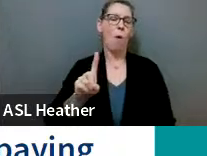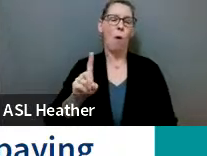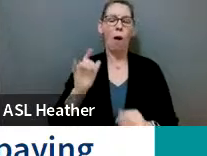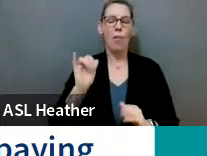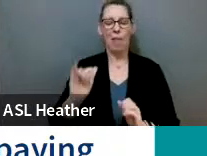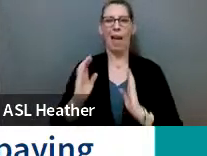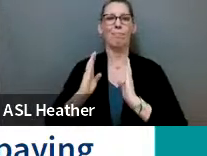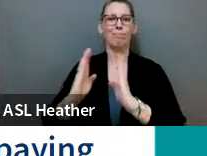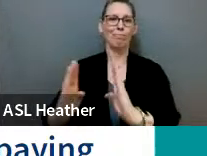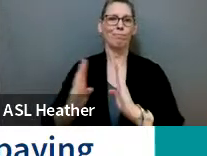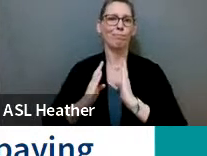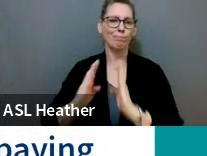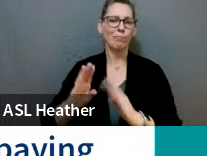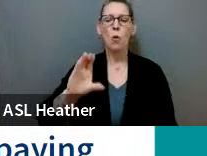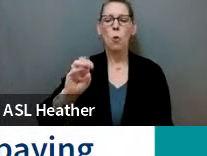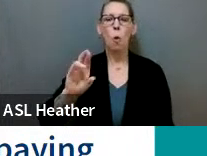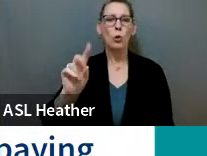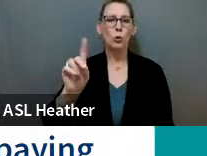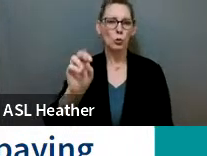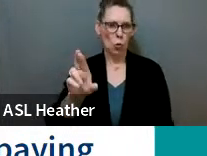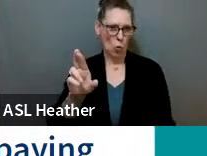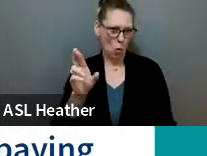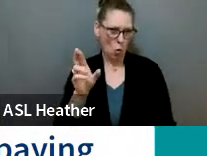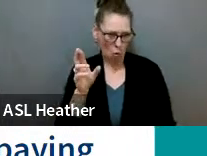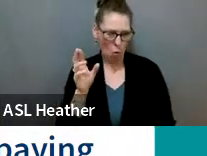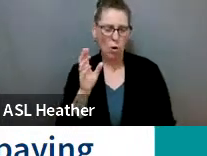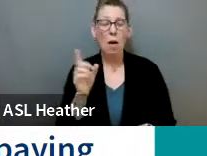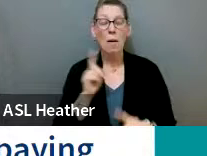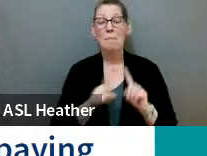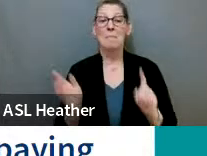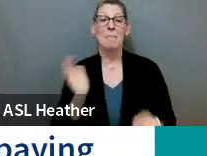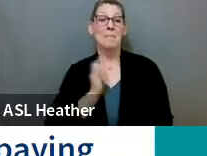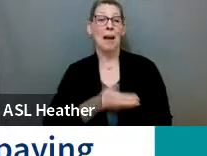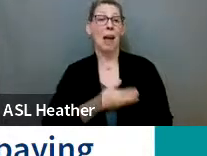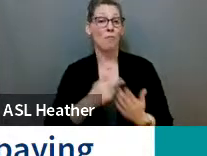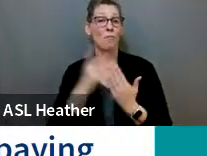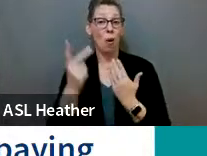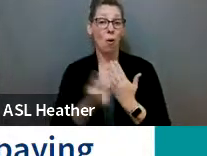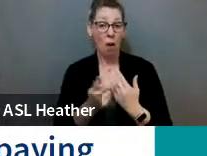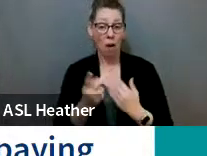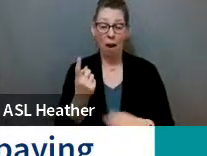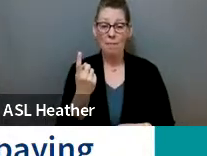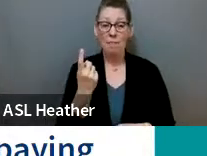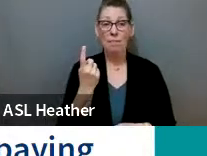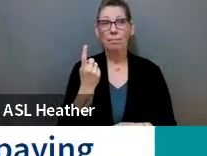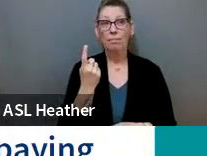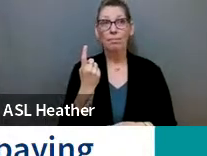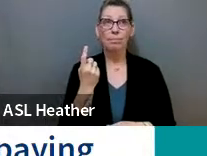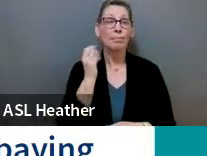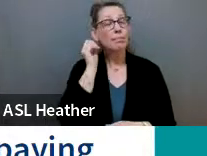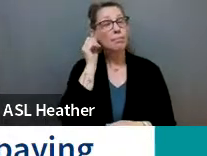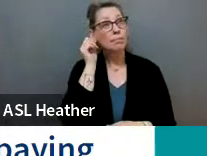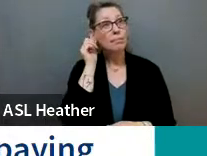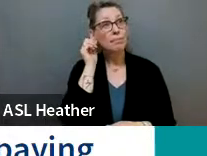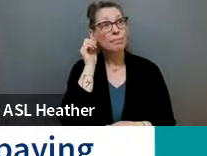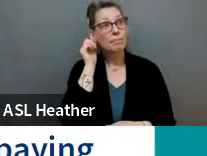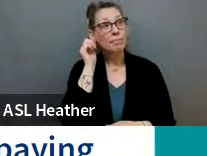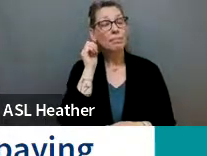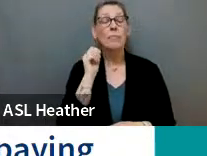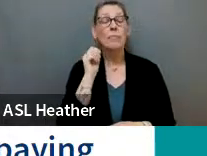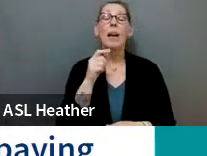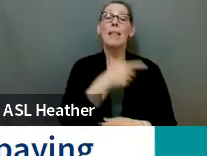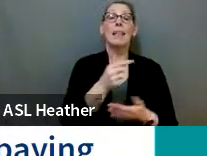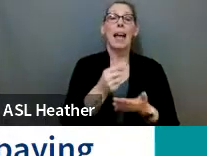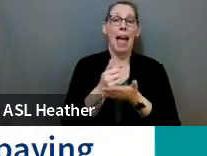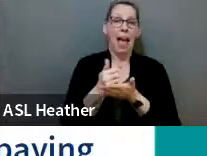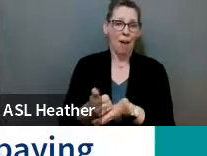regional system. But on our program, it is also the only thing is helping to fund